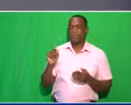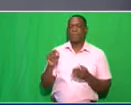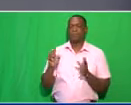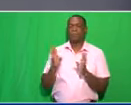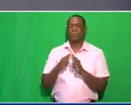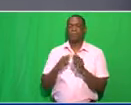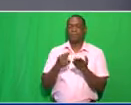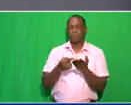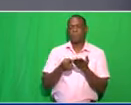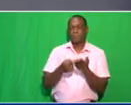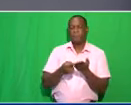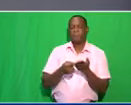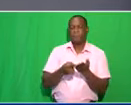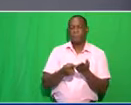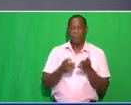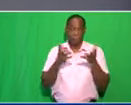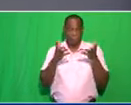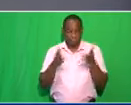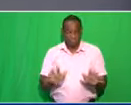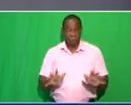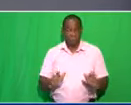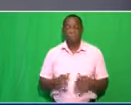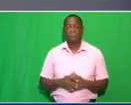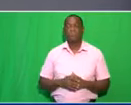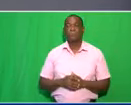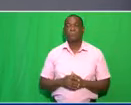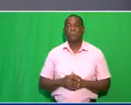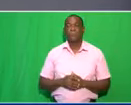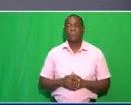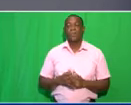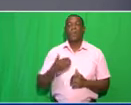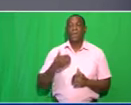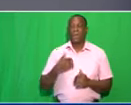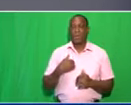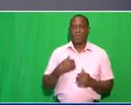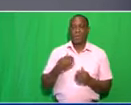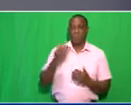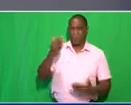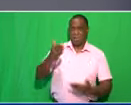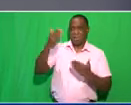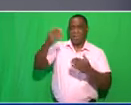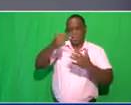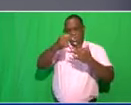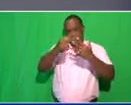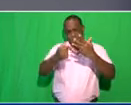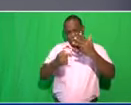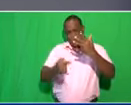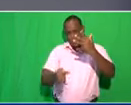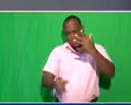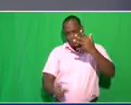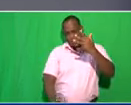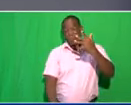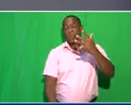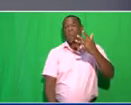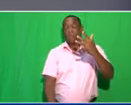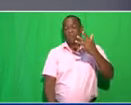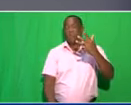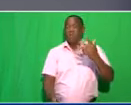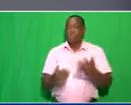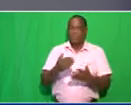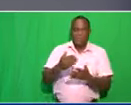out of that, there were several major recommendations, some of which were cross-cutting